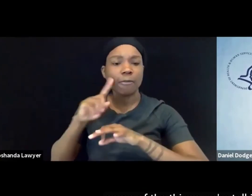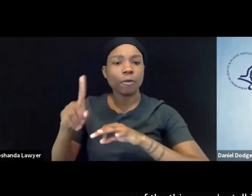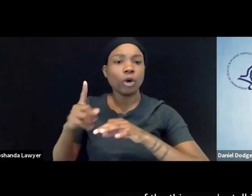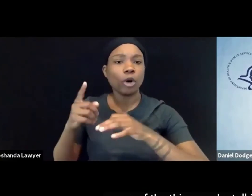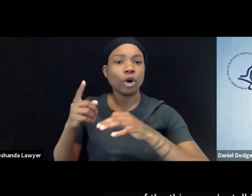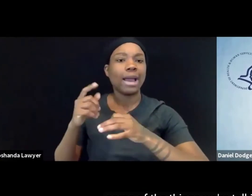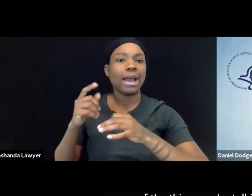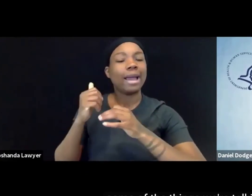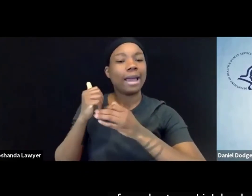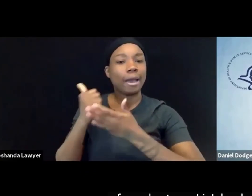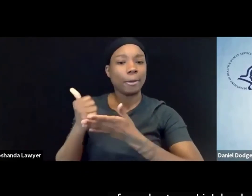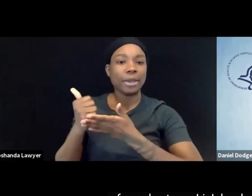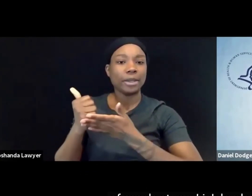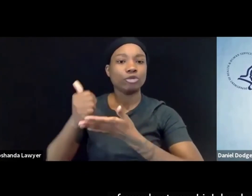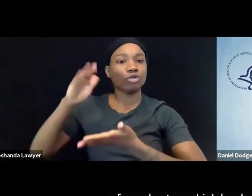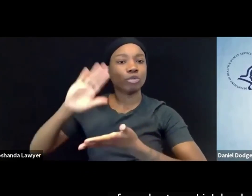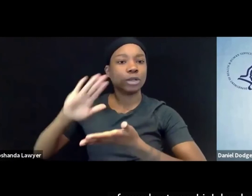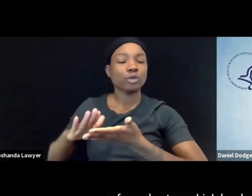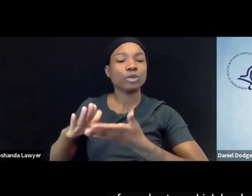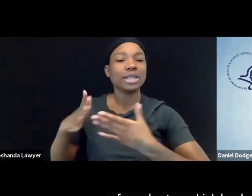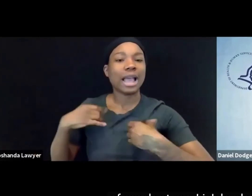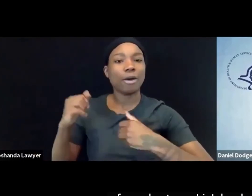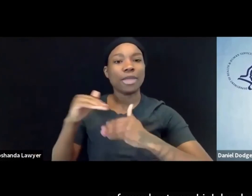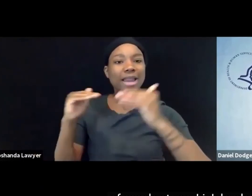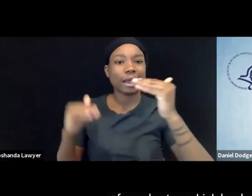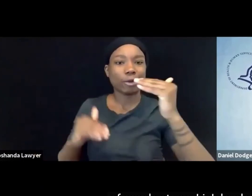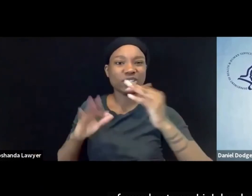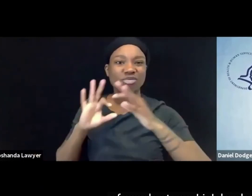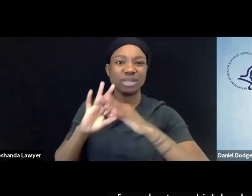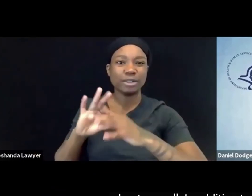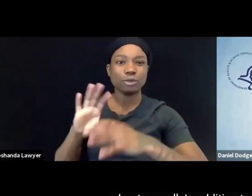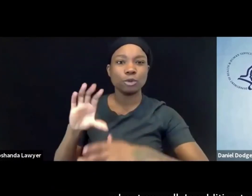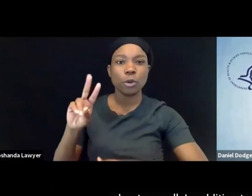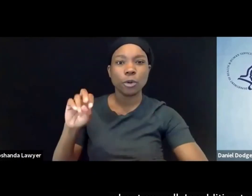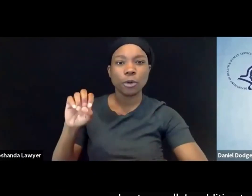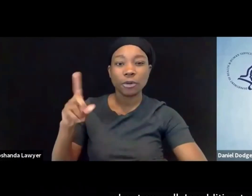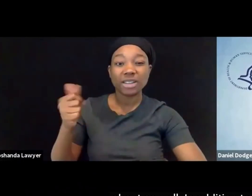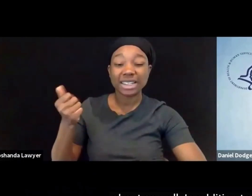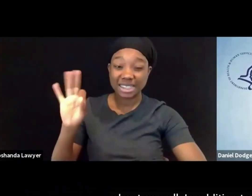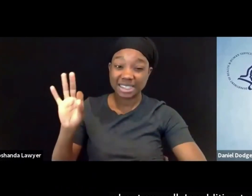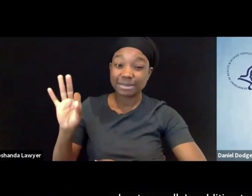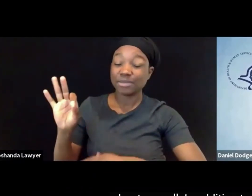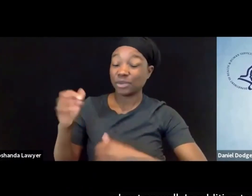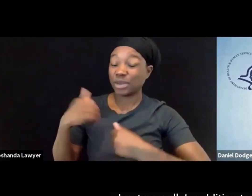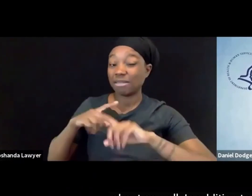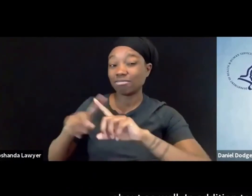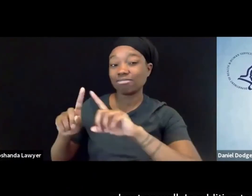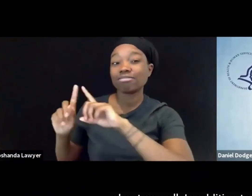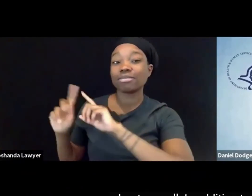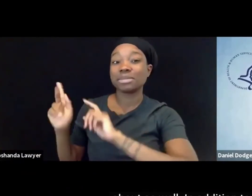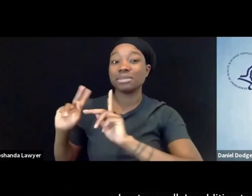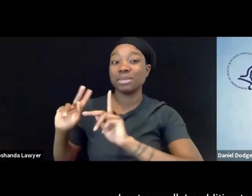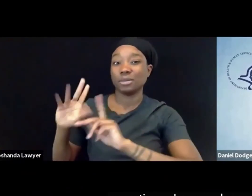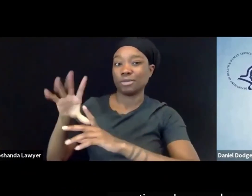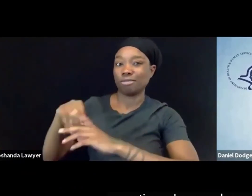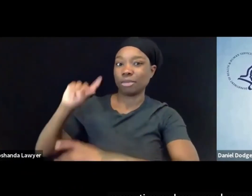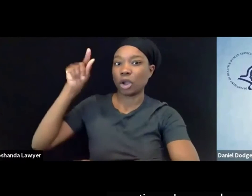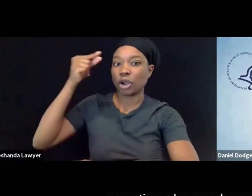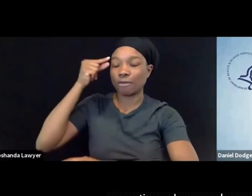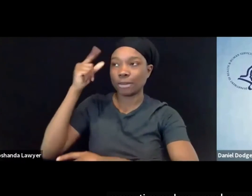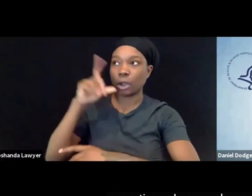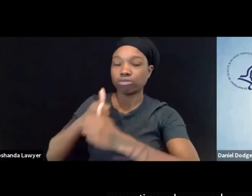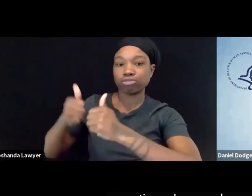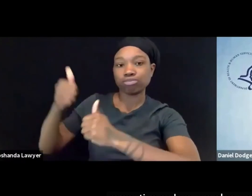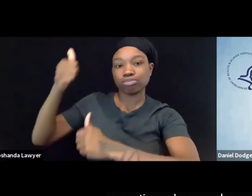talking about, there are a lot of people at very high levels in government that are talking about them as well. In addition to implementing these